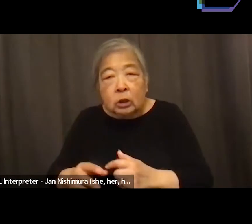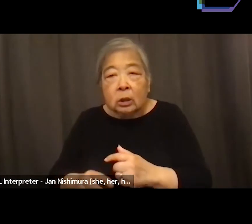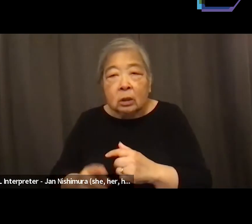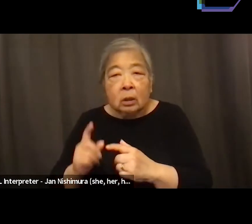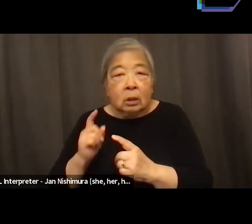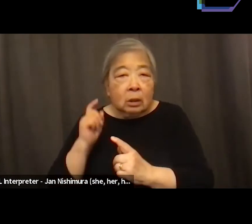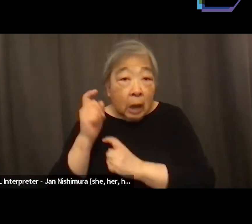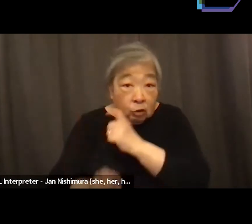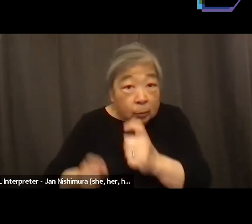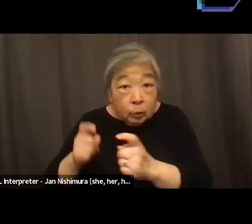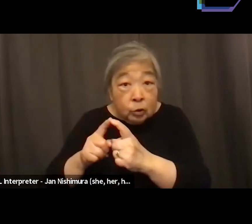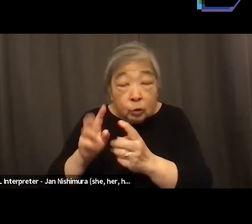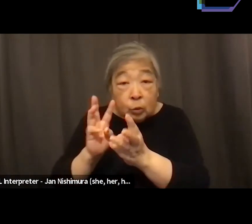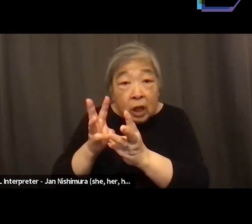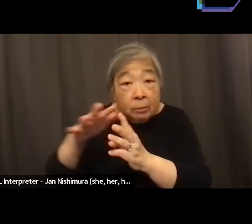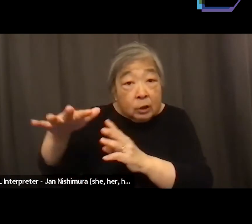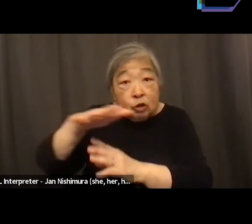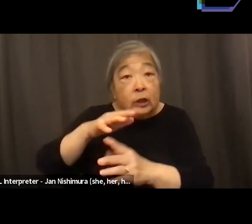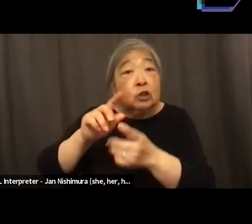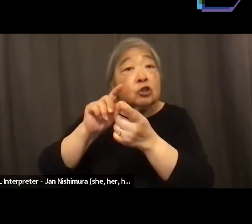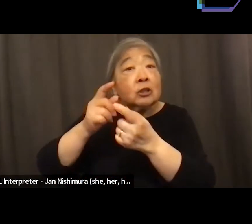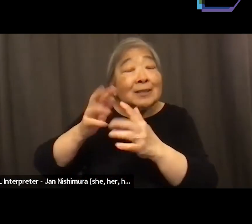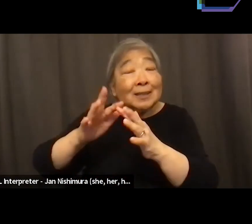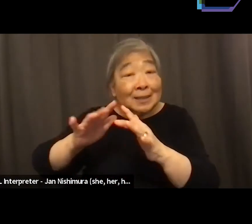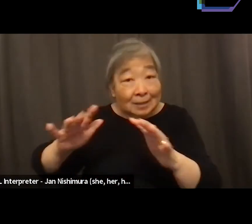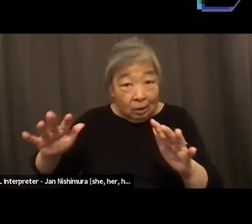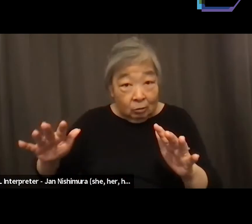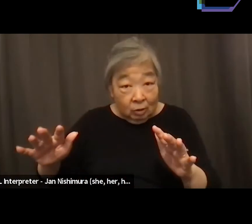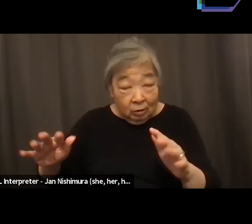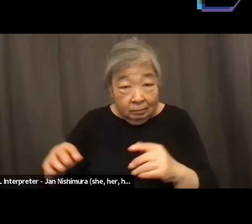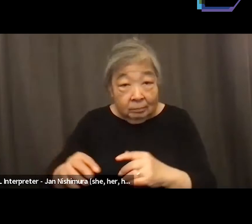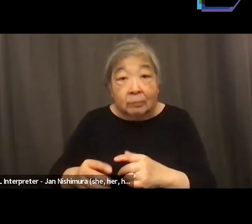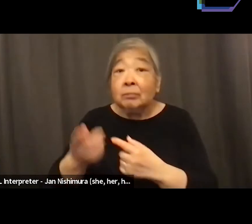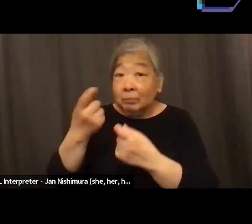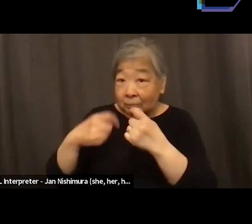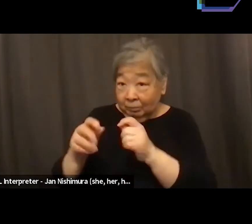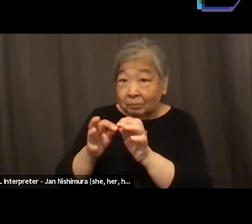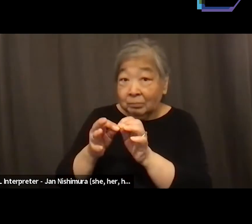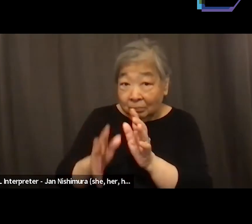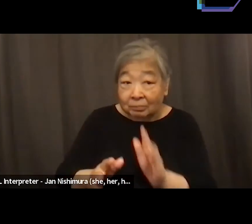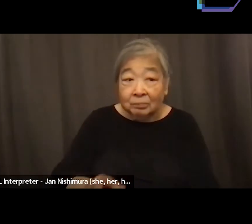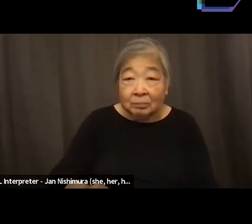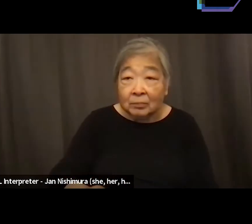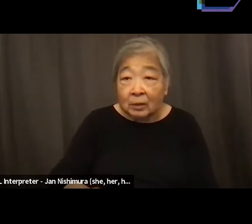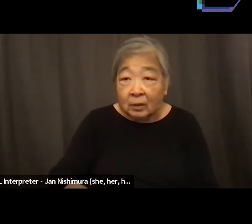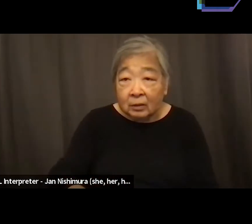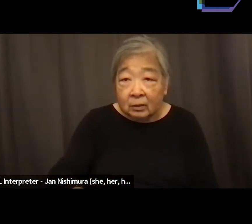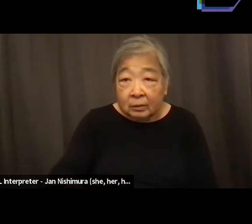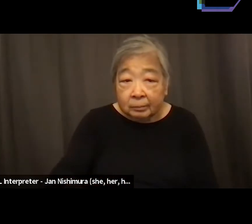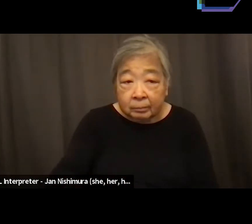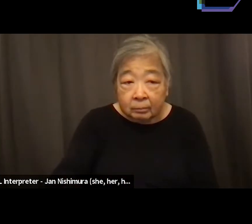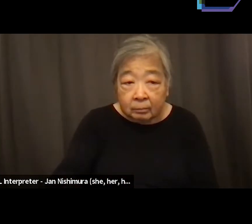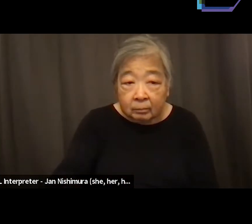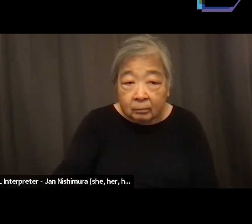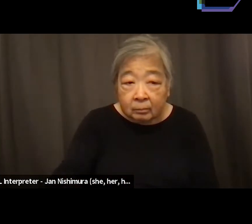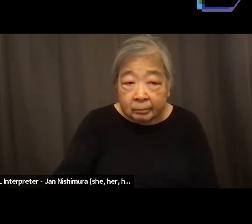contributions to climate change, etc. I always like to say that pipelines are another kind of bullet through your body and through